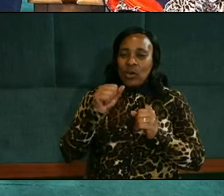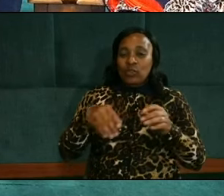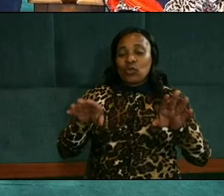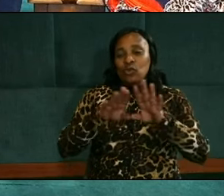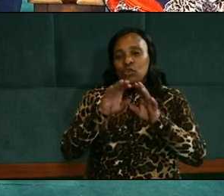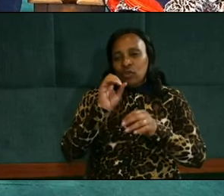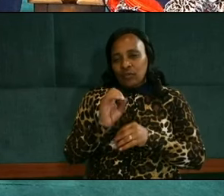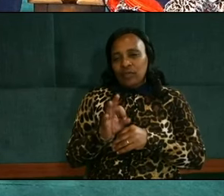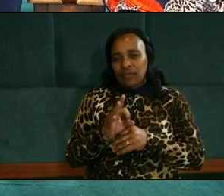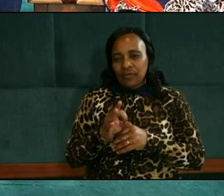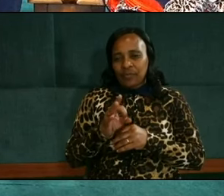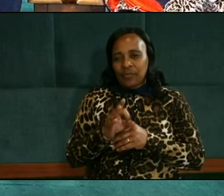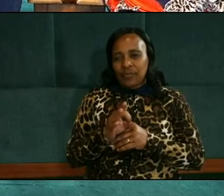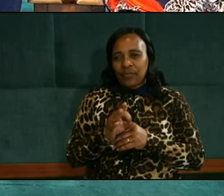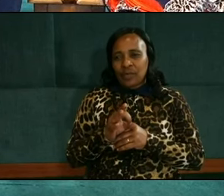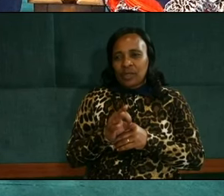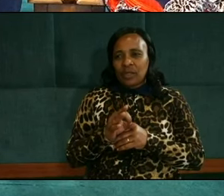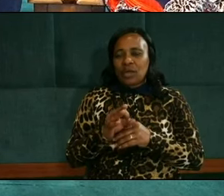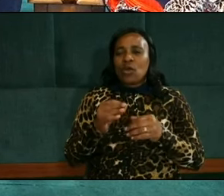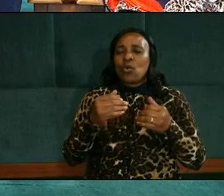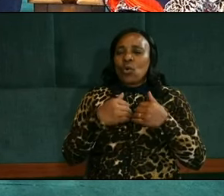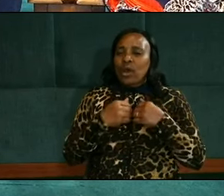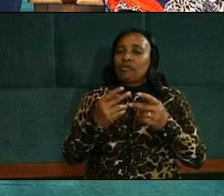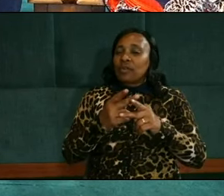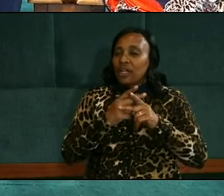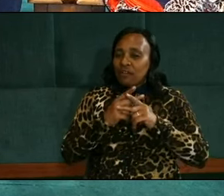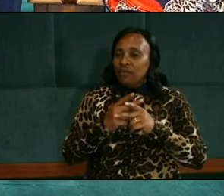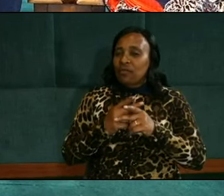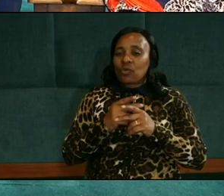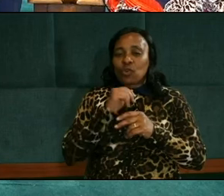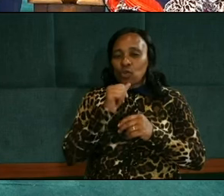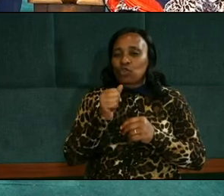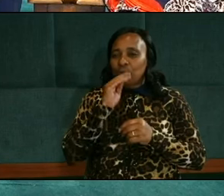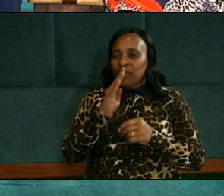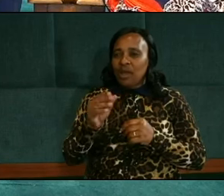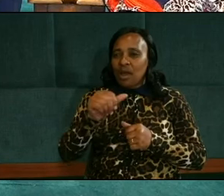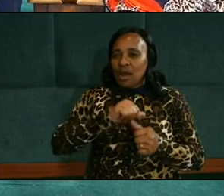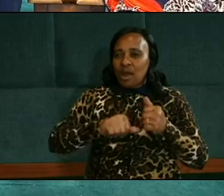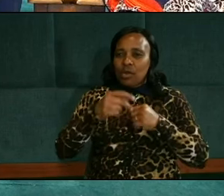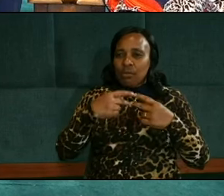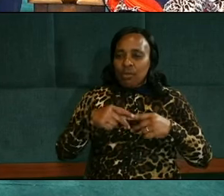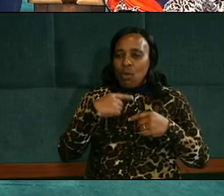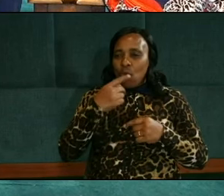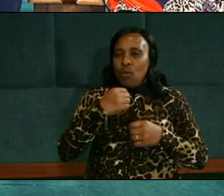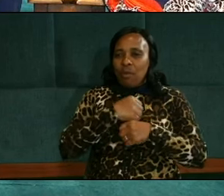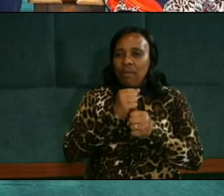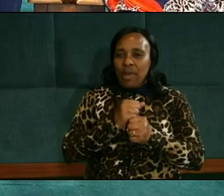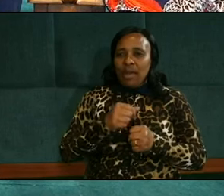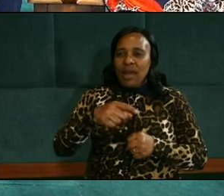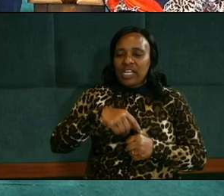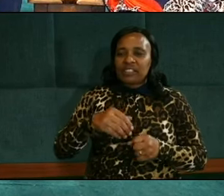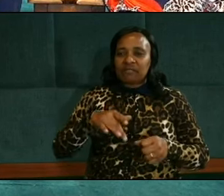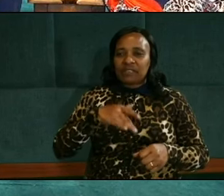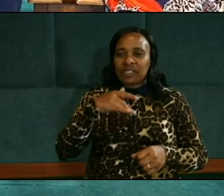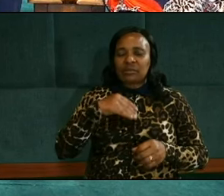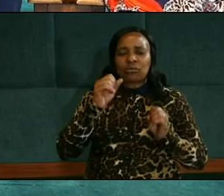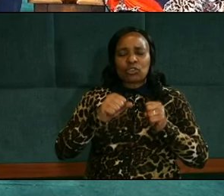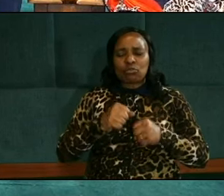off, we have to be careful not to be around people who make us feel like we always have to prove